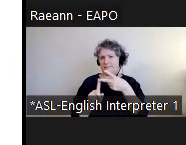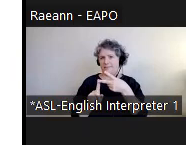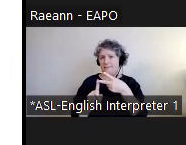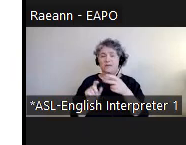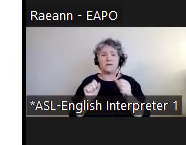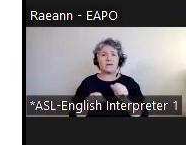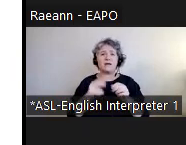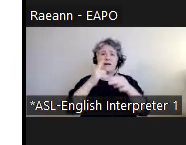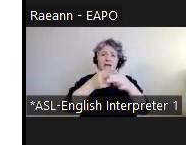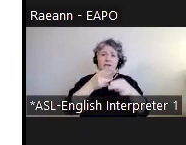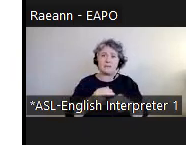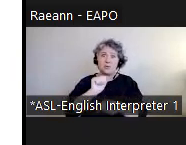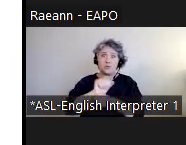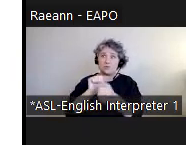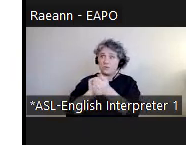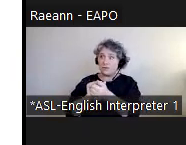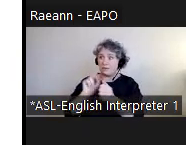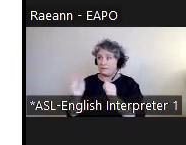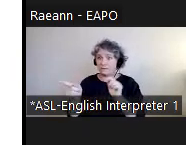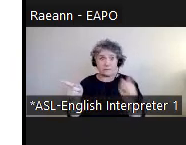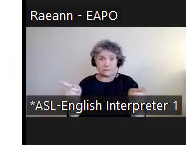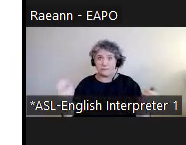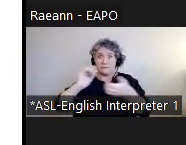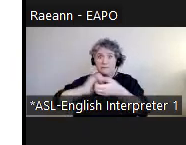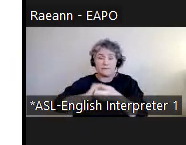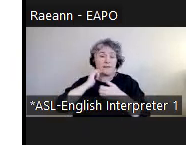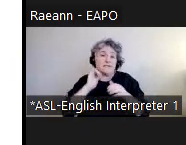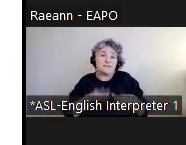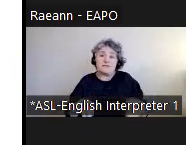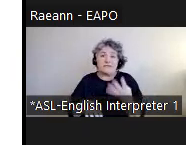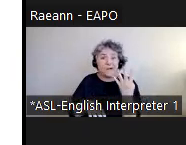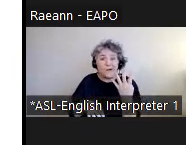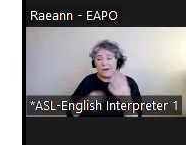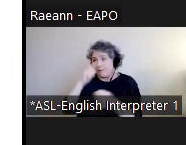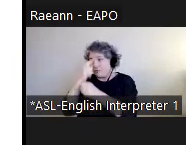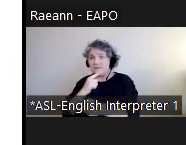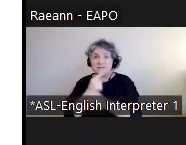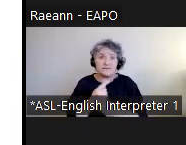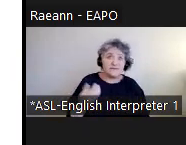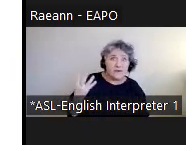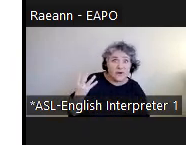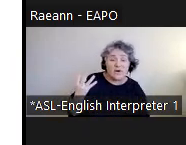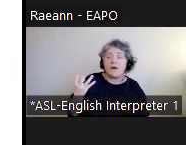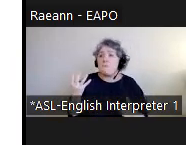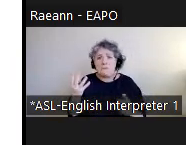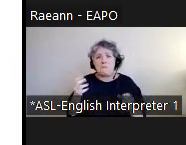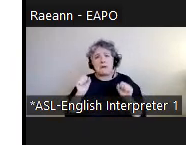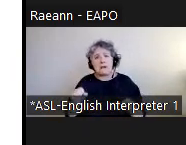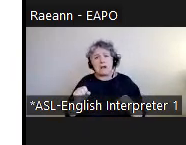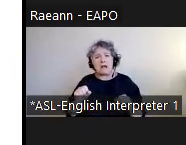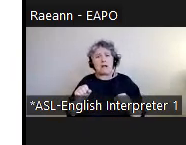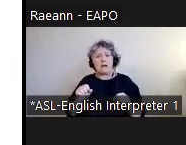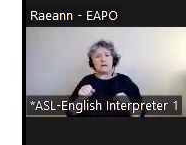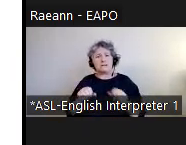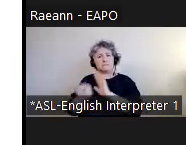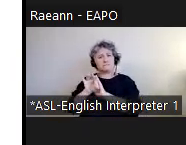multiple people to work together. So if you have, again, 4 children, or you've got 4 brothers and sisters, they could all be your attorney